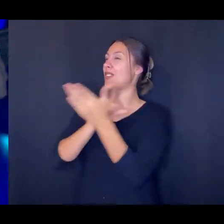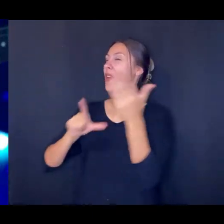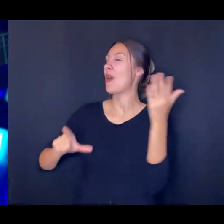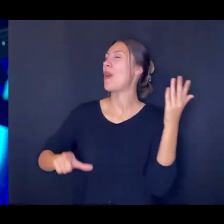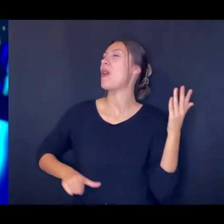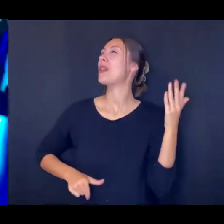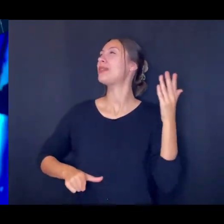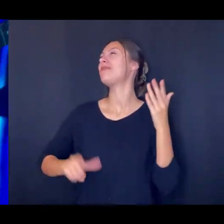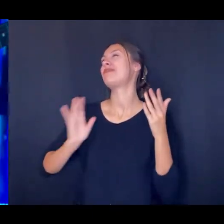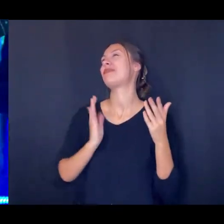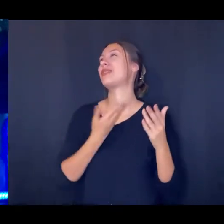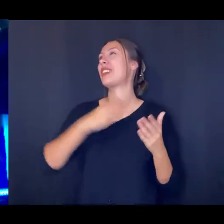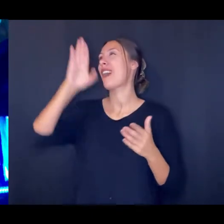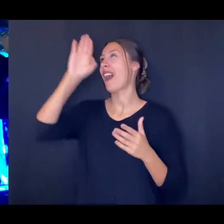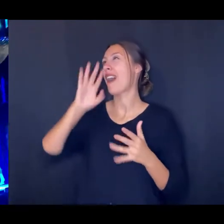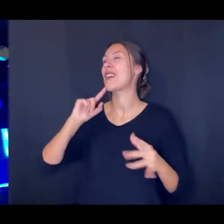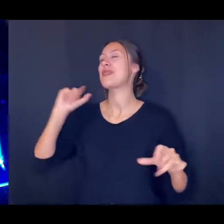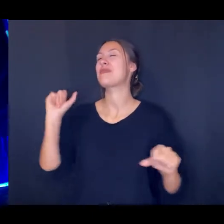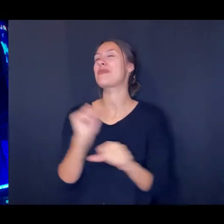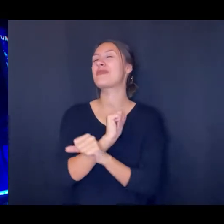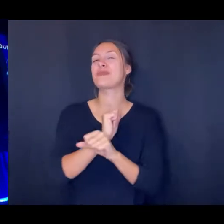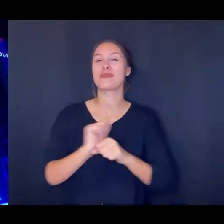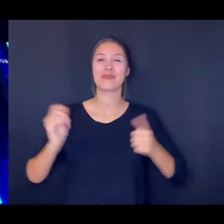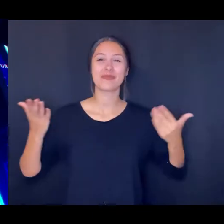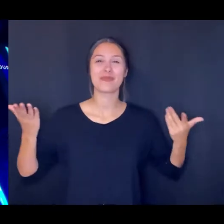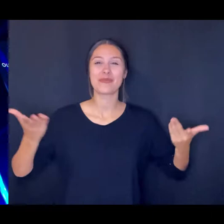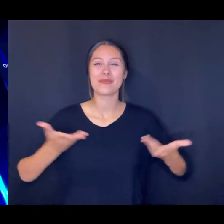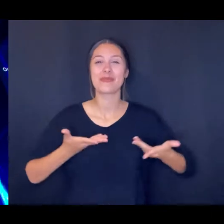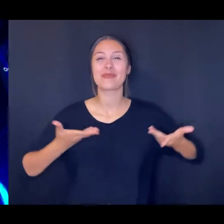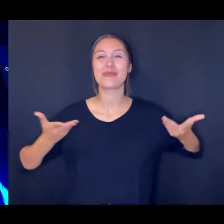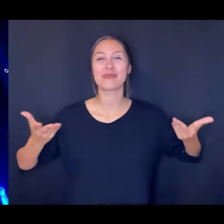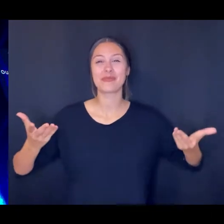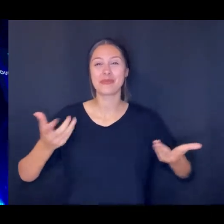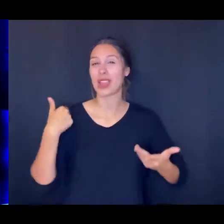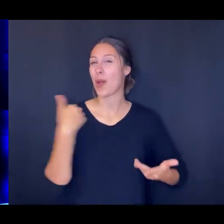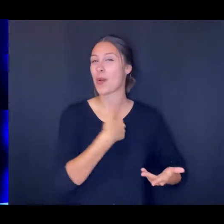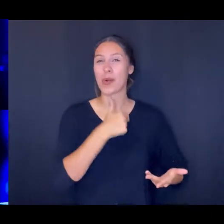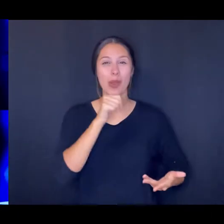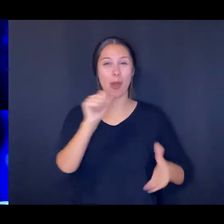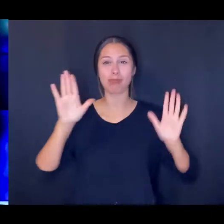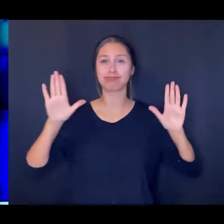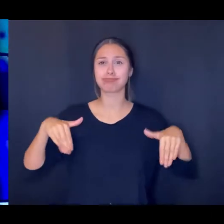joy in the house of the Lord. Our God is surely in this